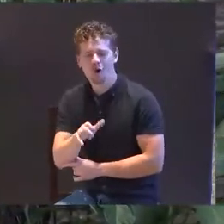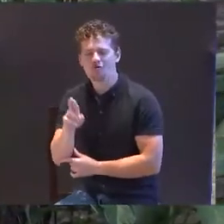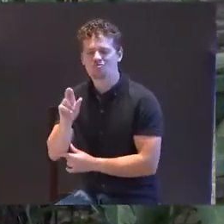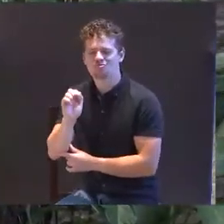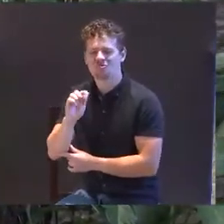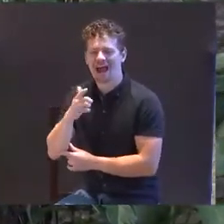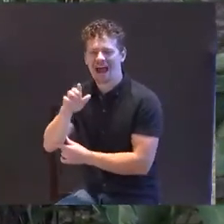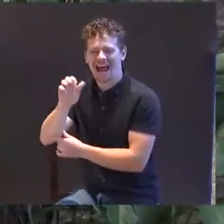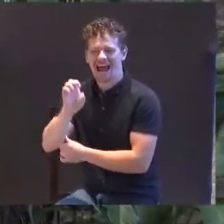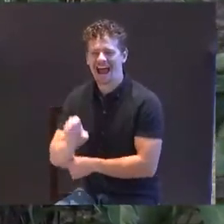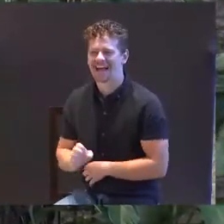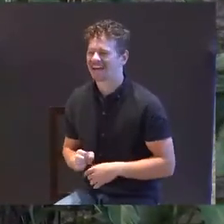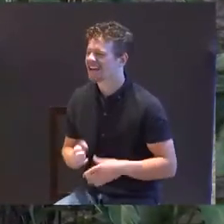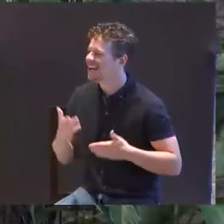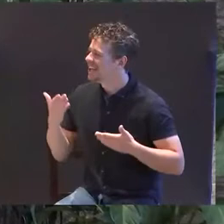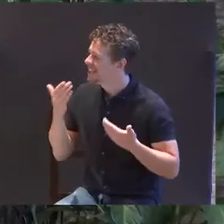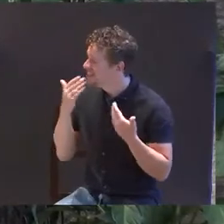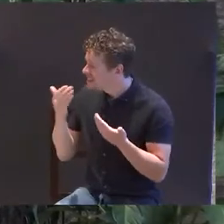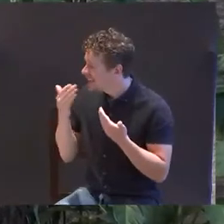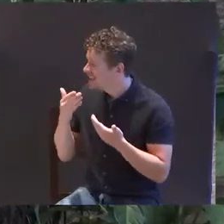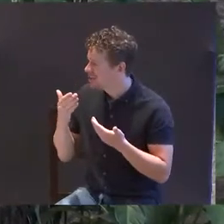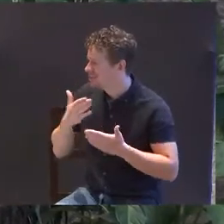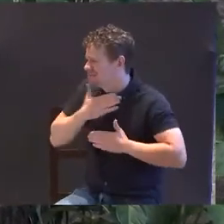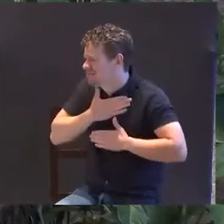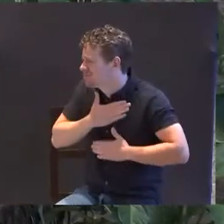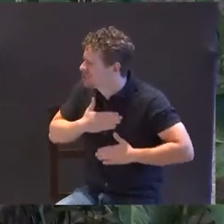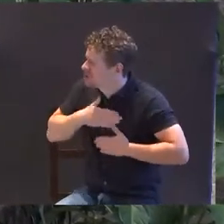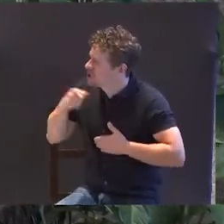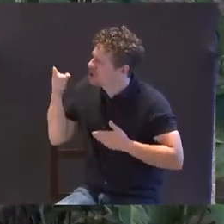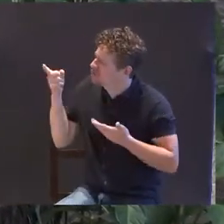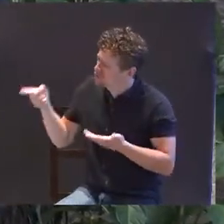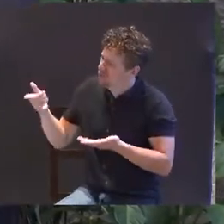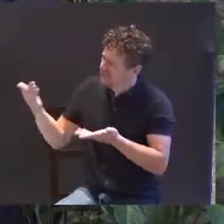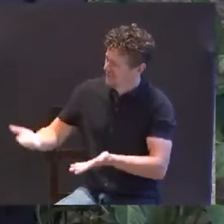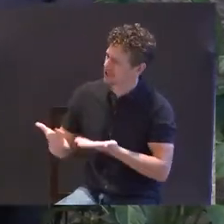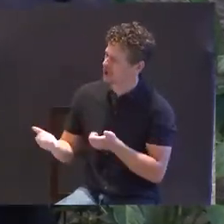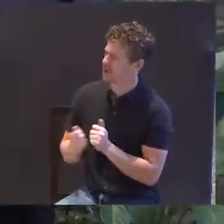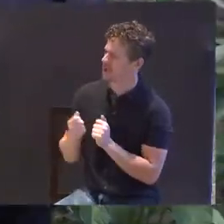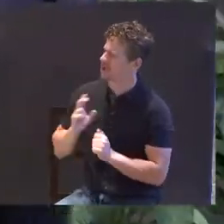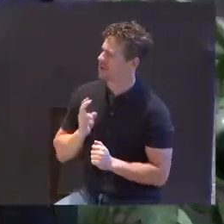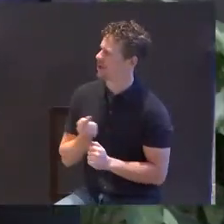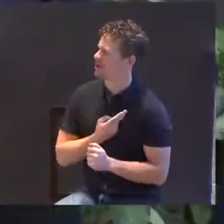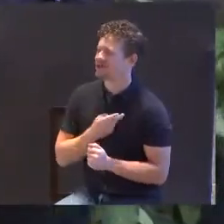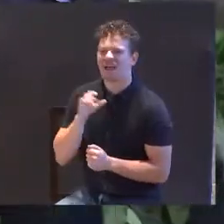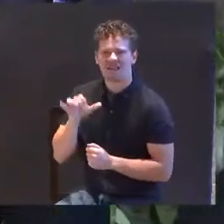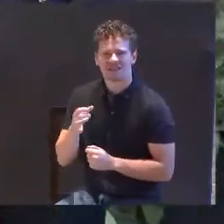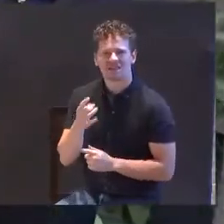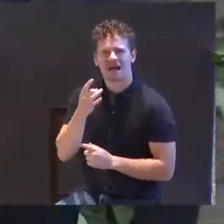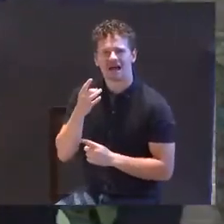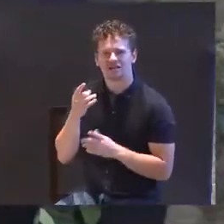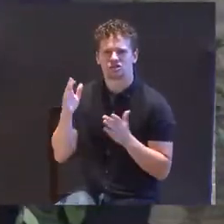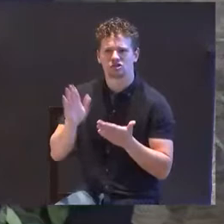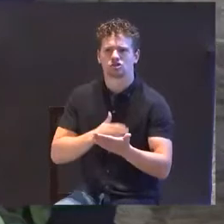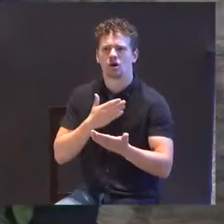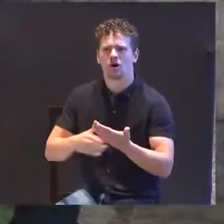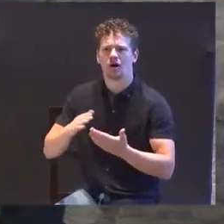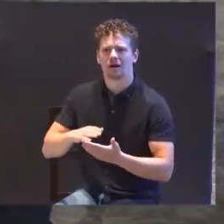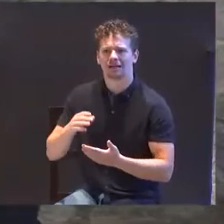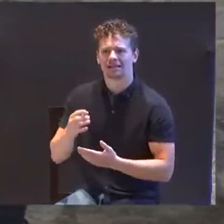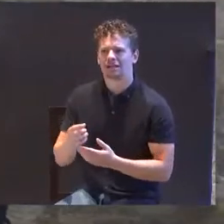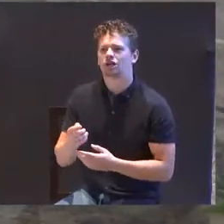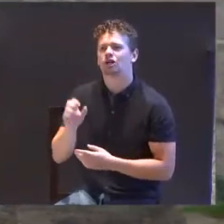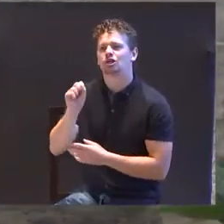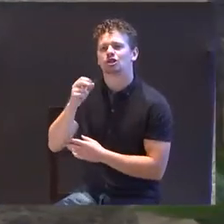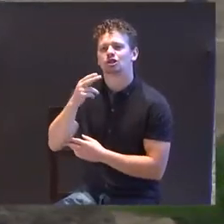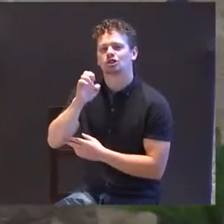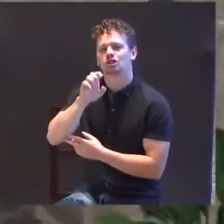today. Thanks for having me. It's a joy to have you here. Wow. And I love the song Shed a Little Light, didn't you? And, you know, it